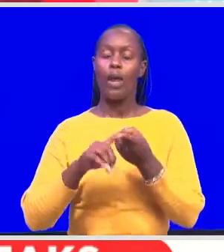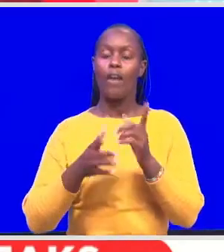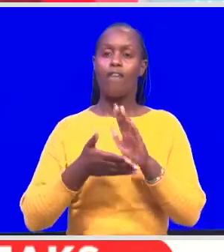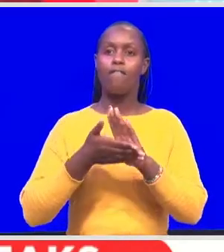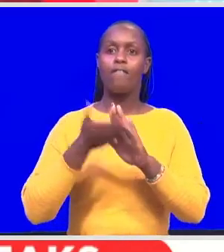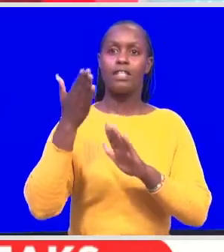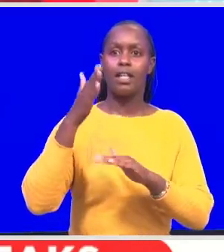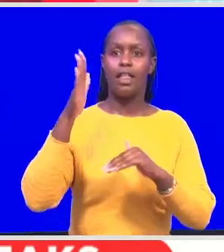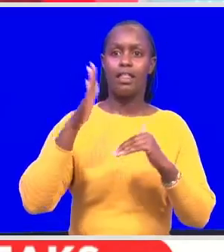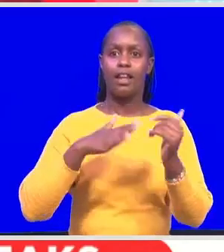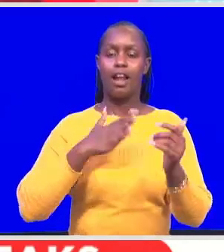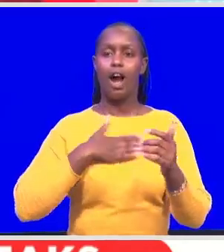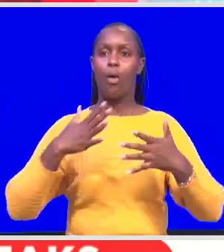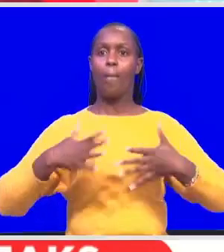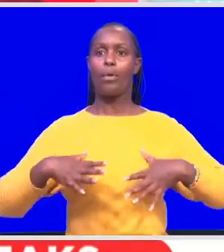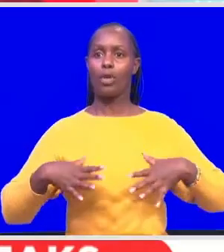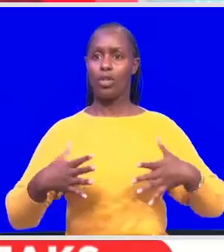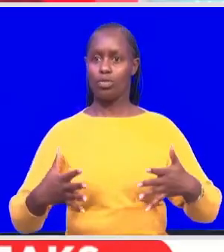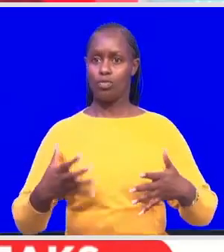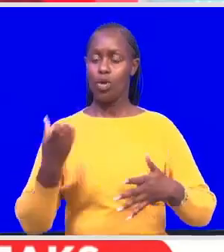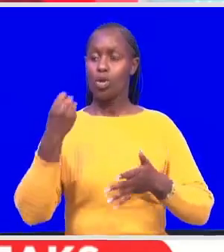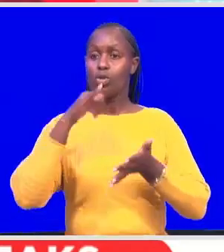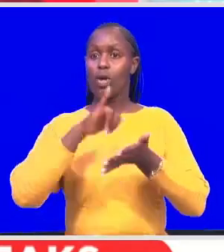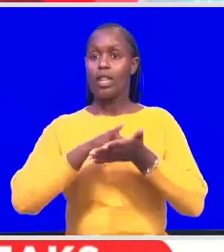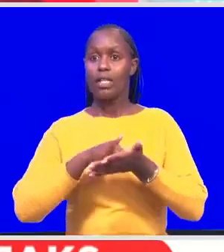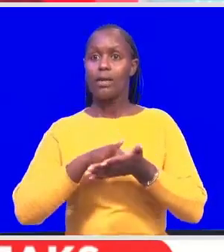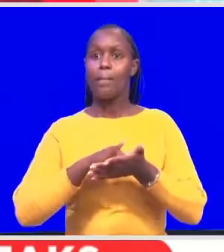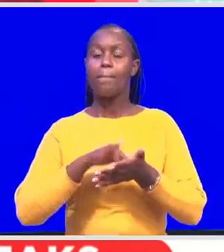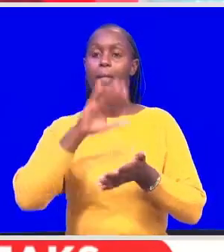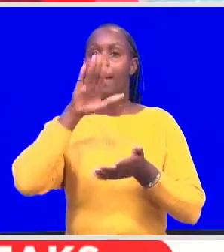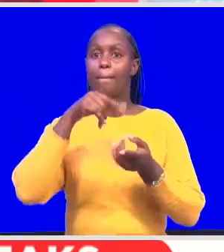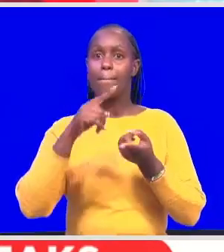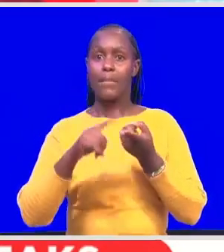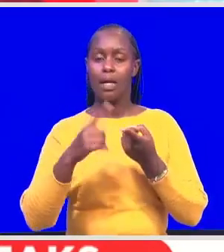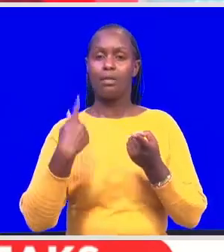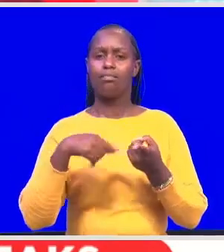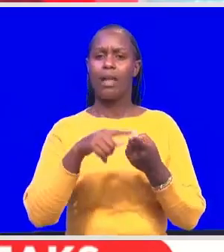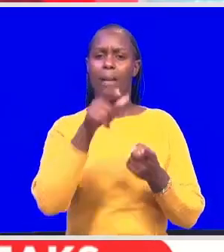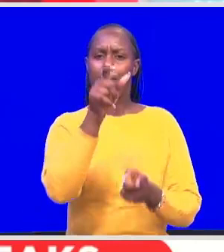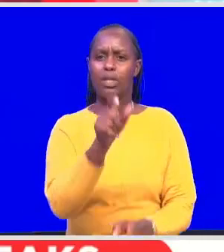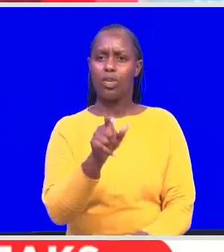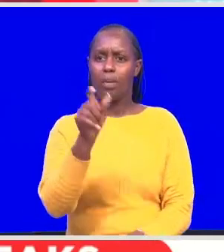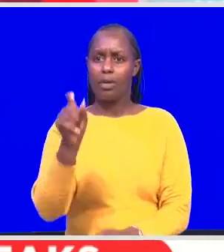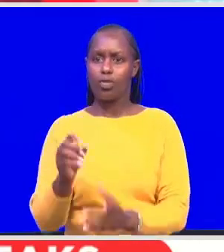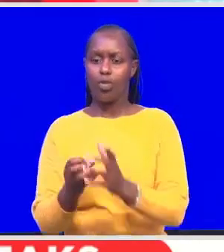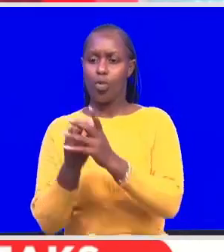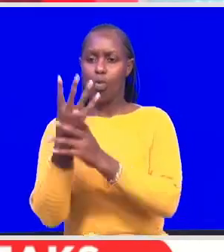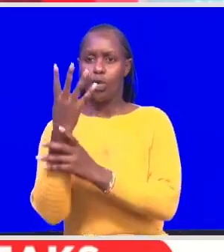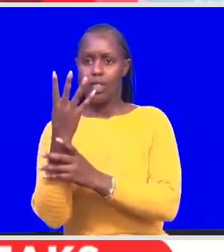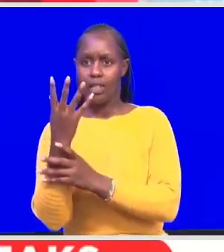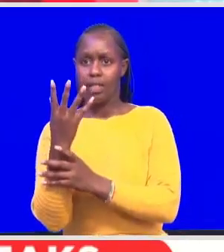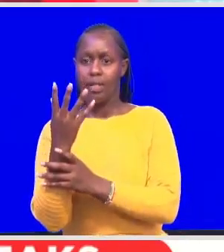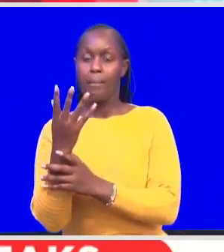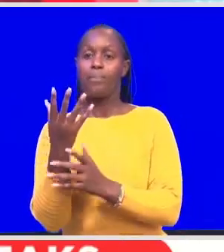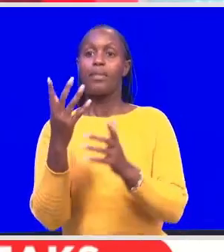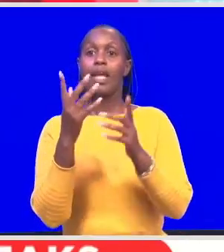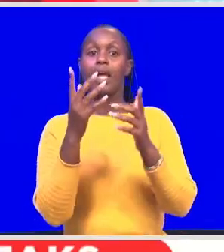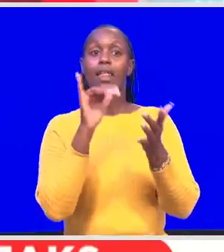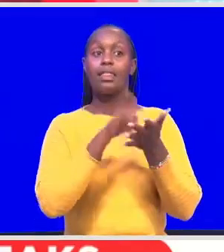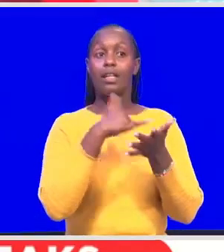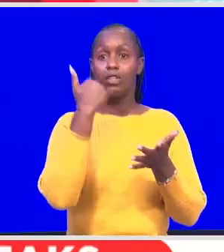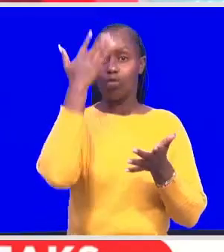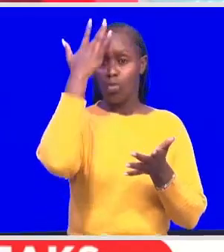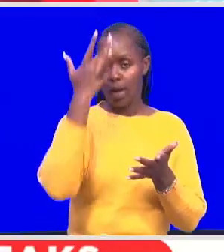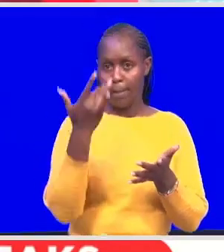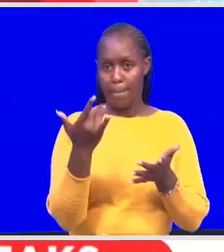population growth. Right. So that then per capita growth per person then grows. Right. And that is why the point